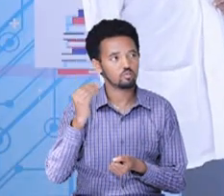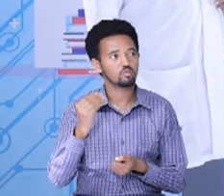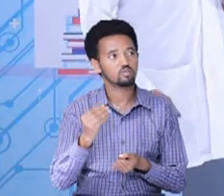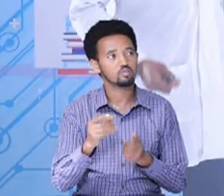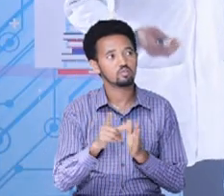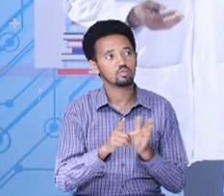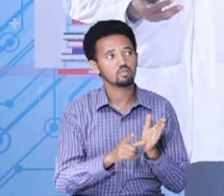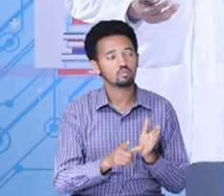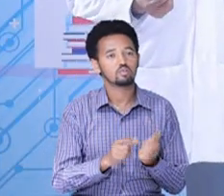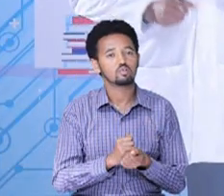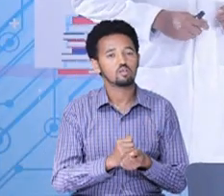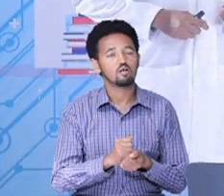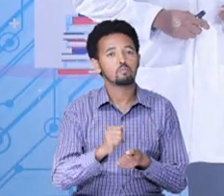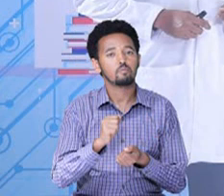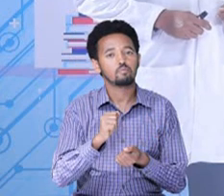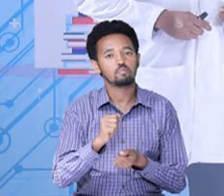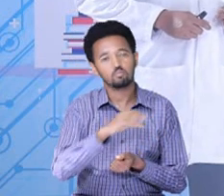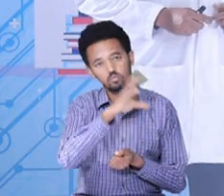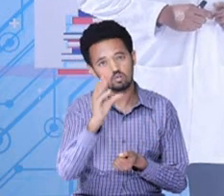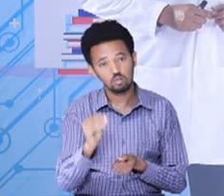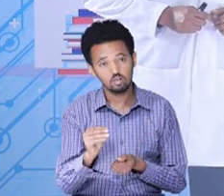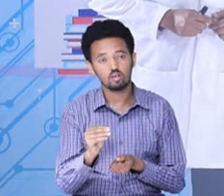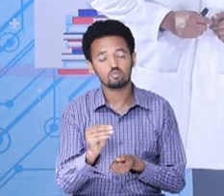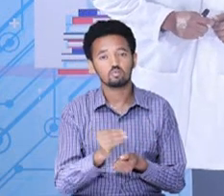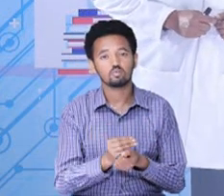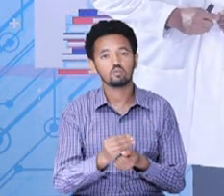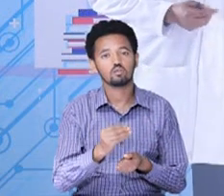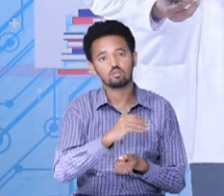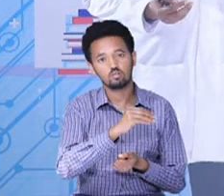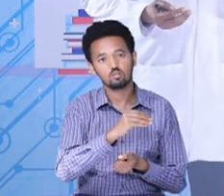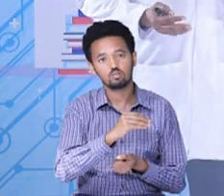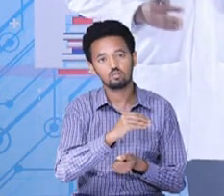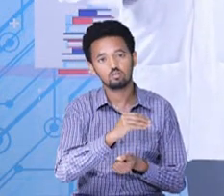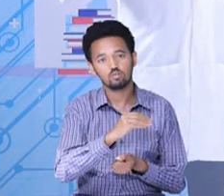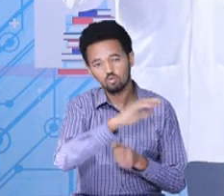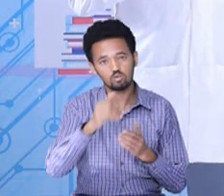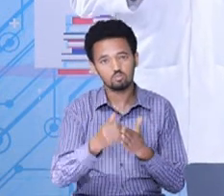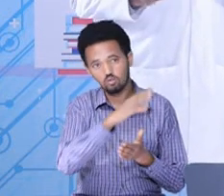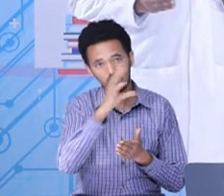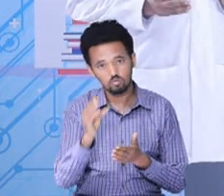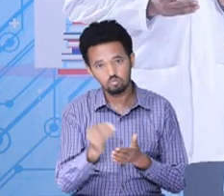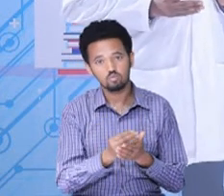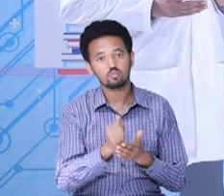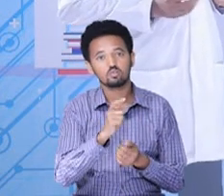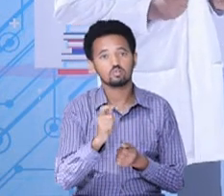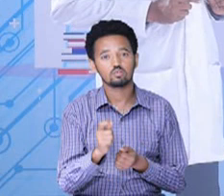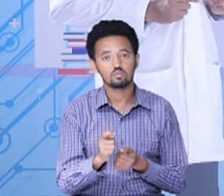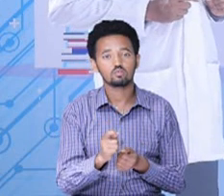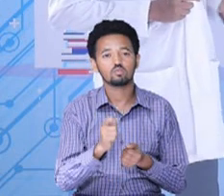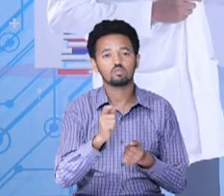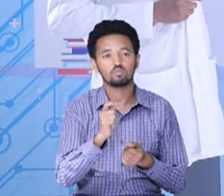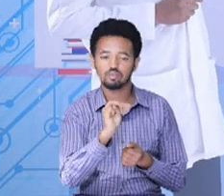lesson, Pan-Africanism since 1945. Student, what meant by